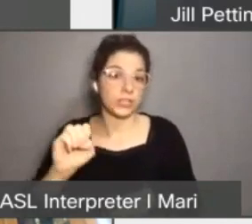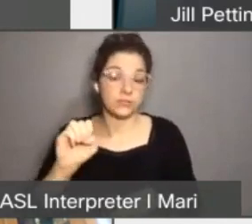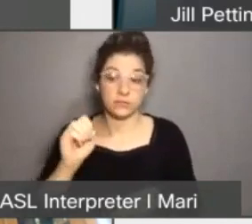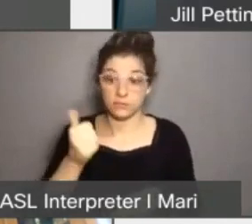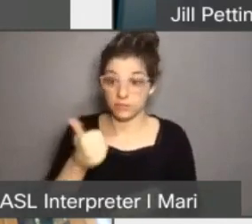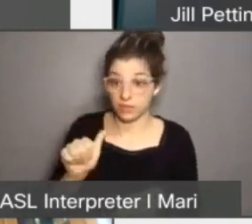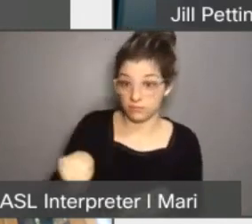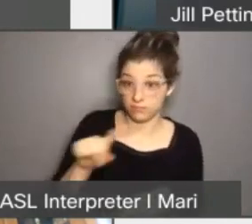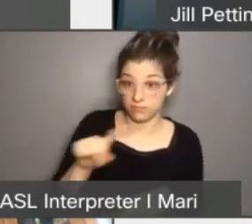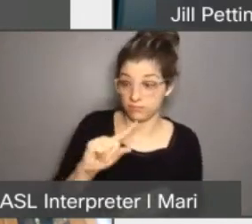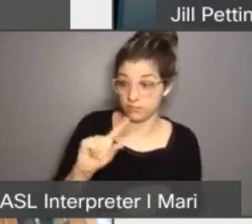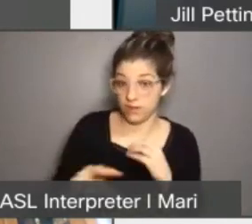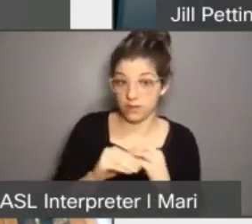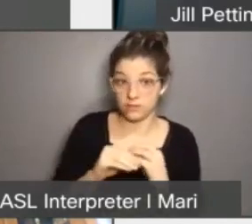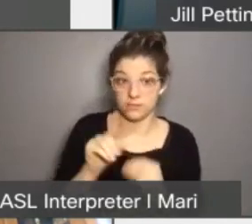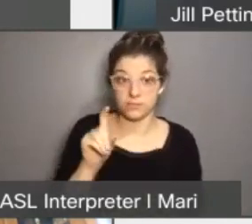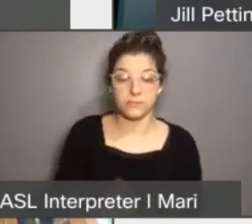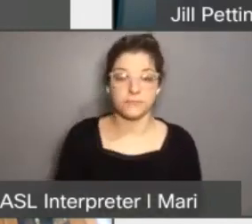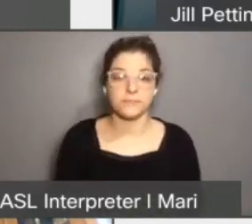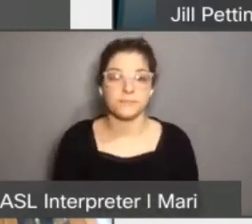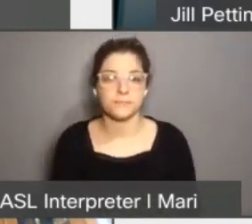anybody has anything to add.